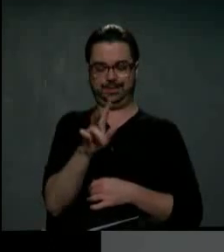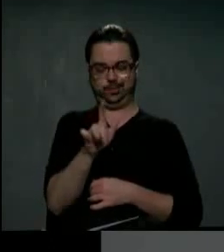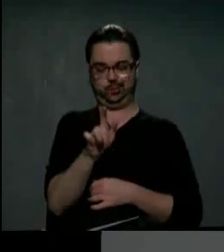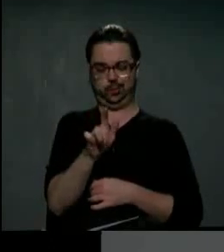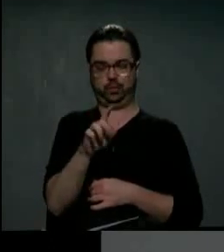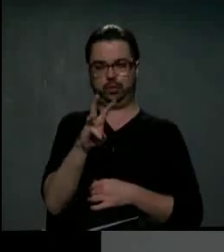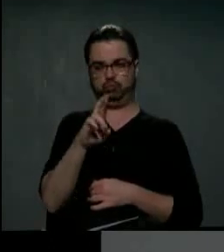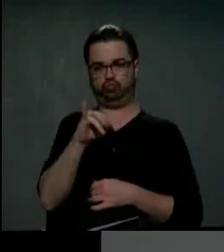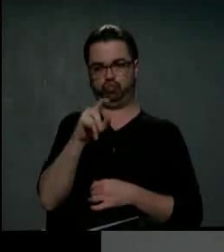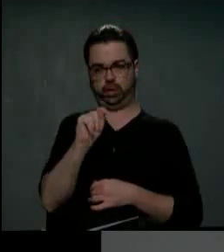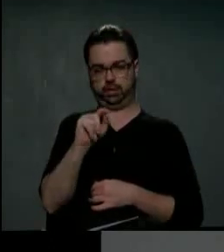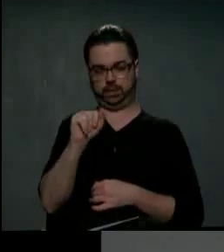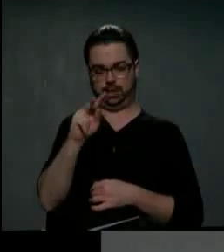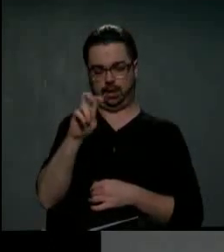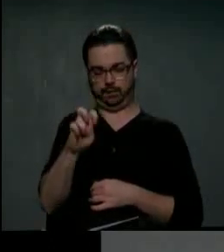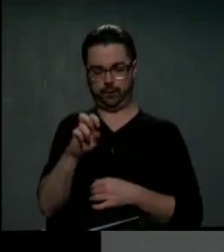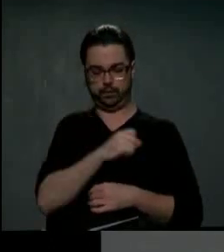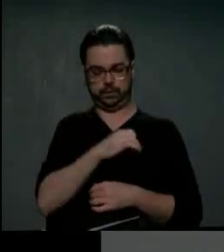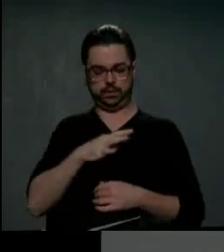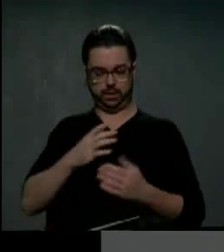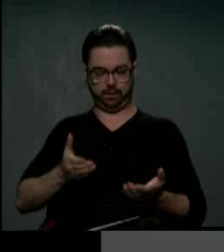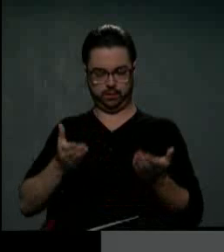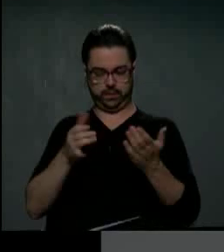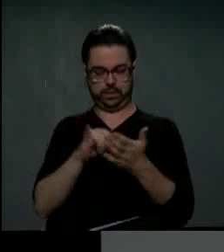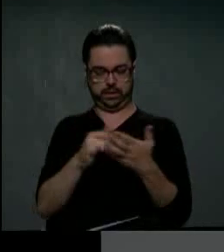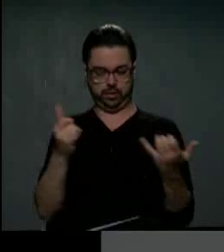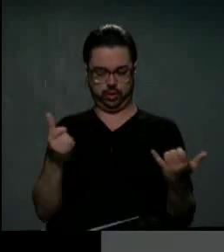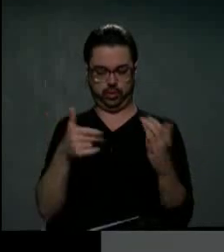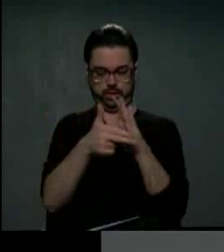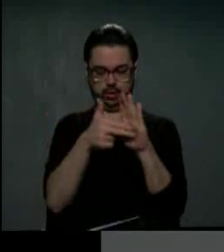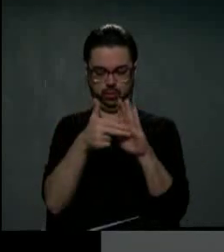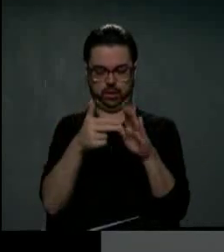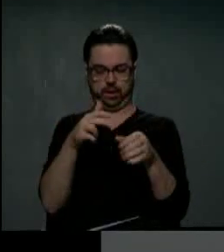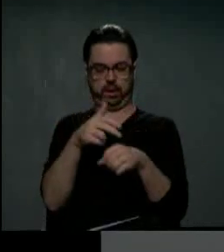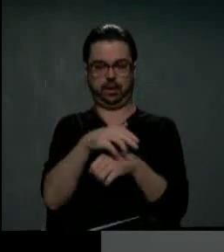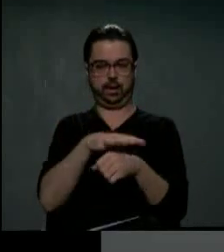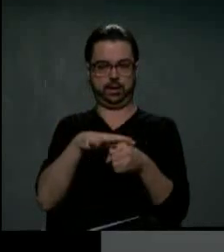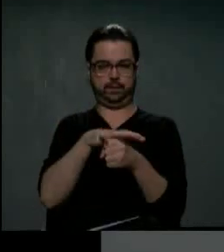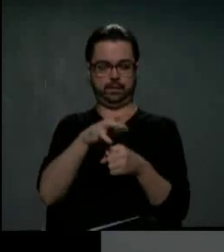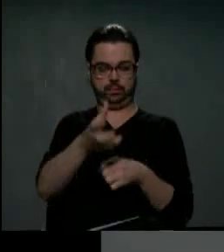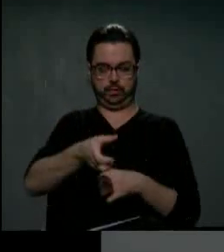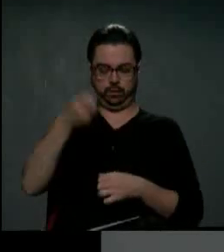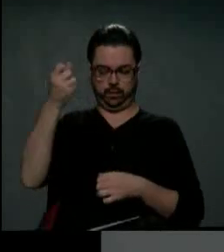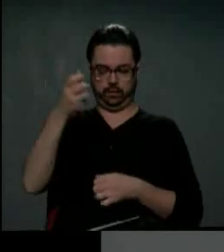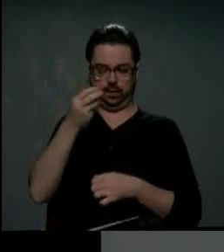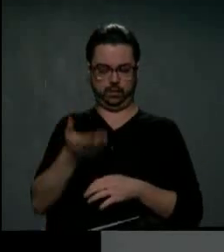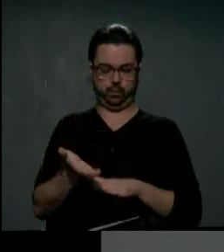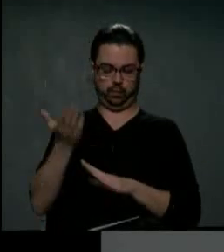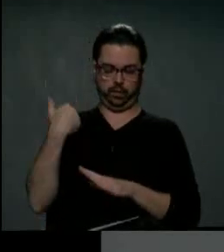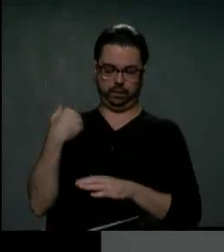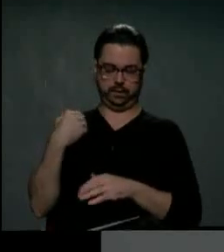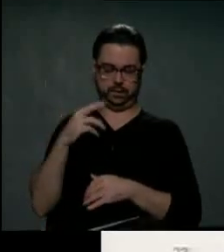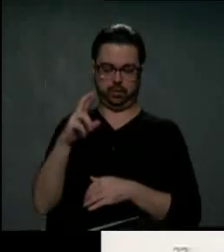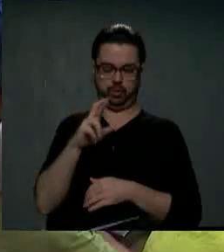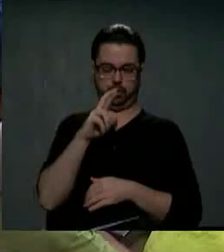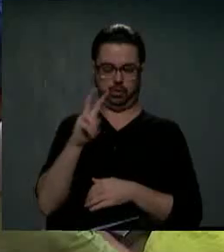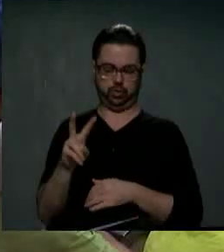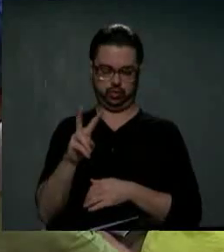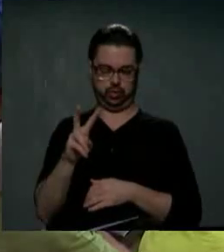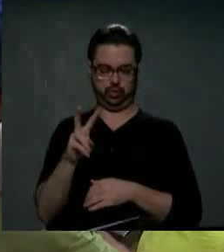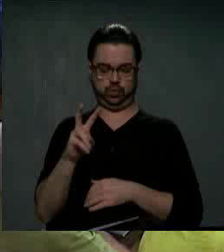POD zoning classification be revoked and the previously held R4 two-family district zoning be restored. And that concludes the consent